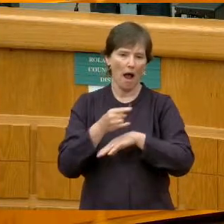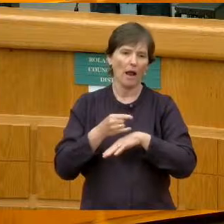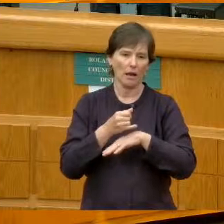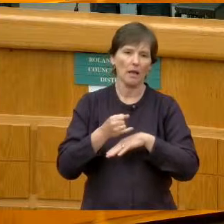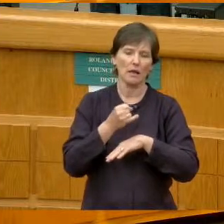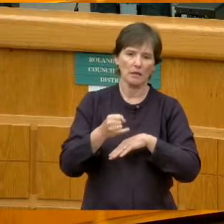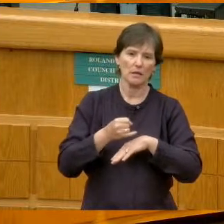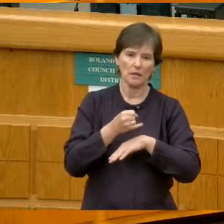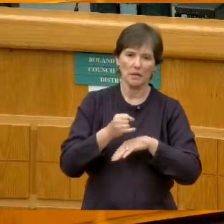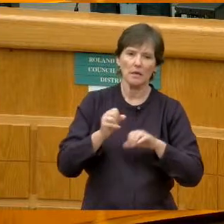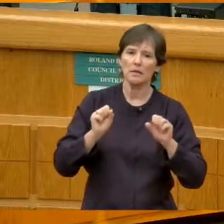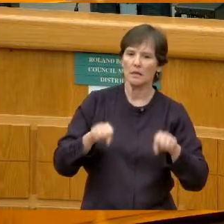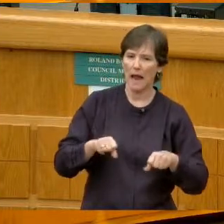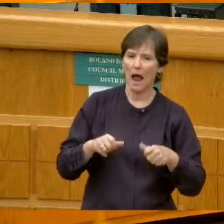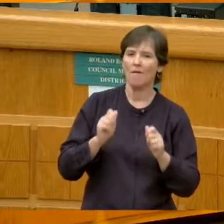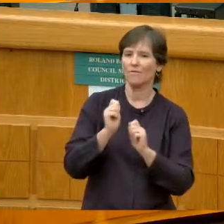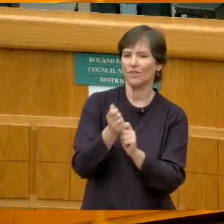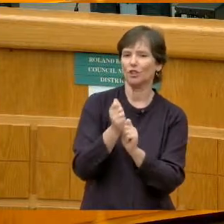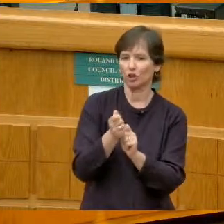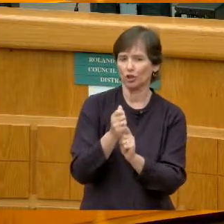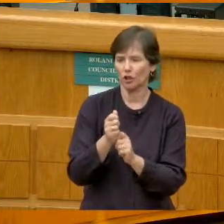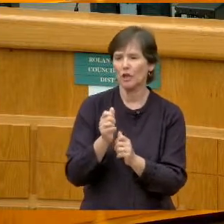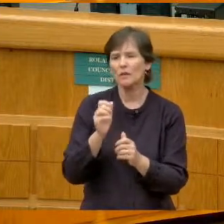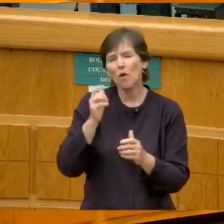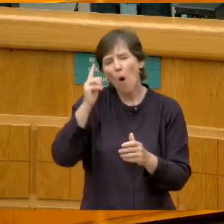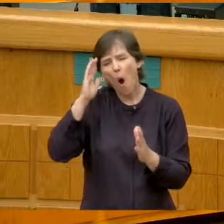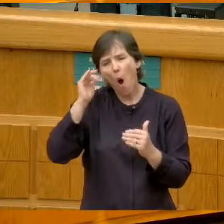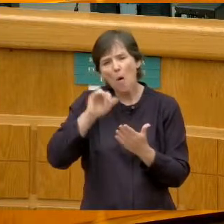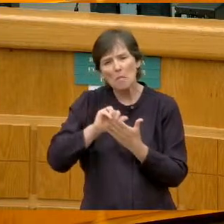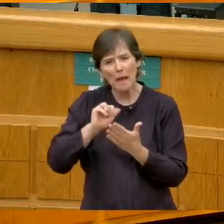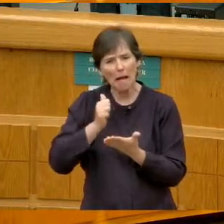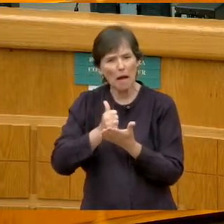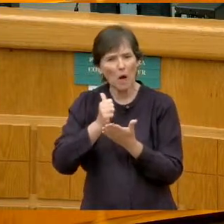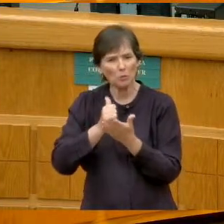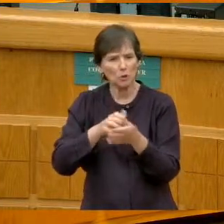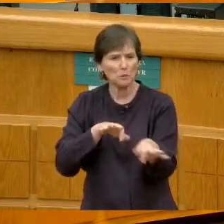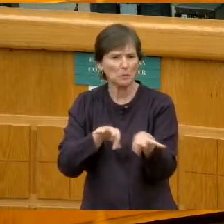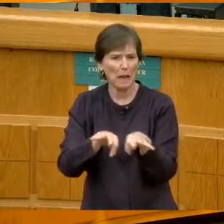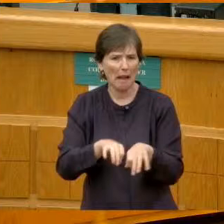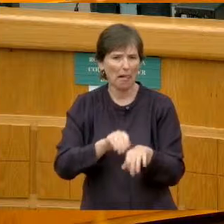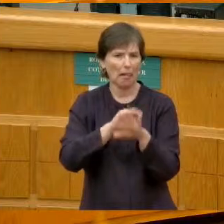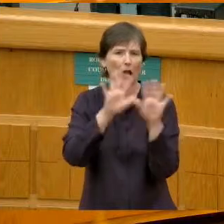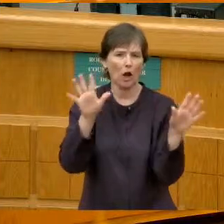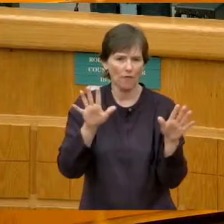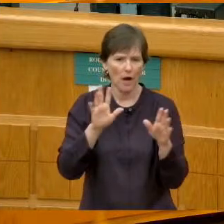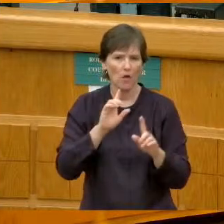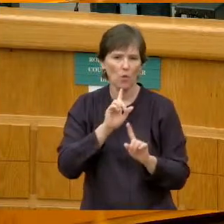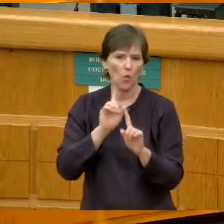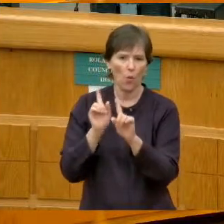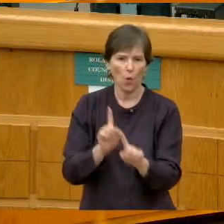any confusion that may have existed from our material we presented yesterday.